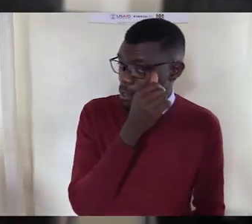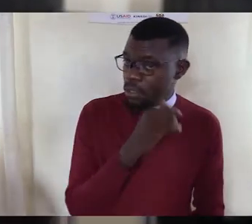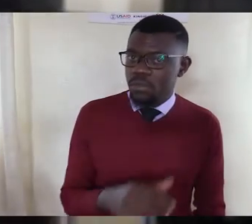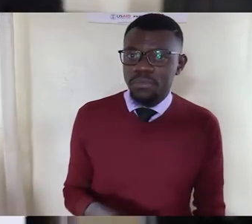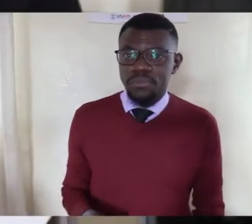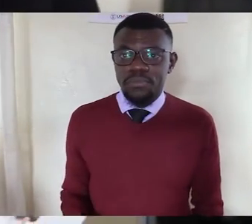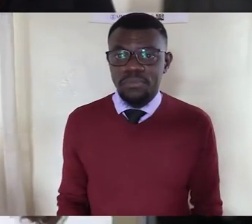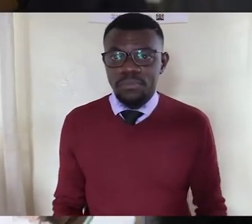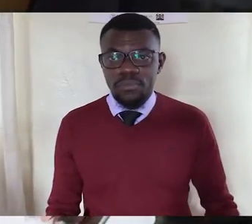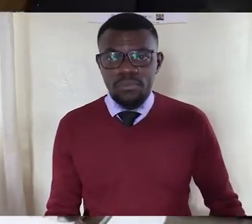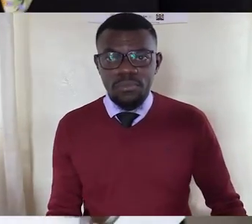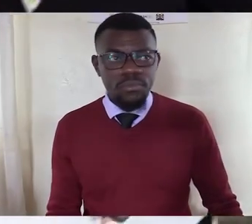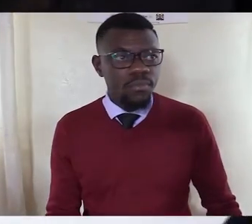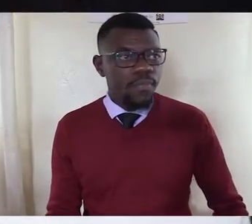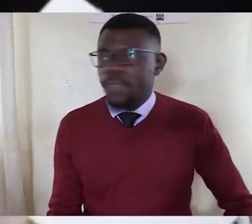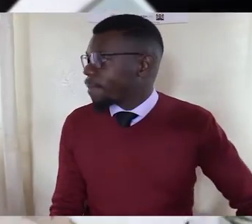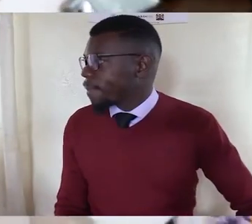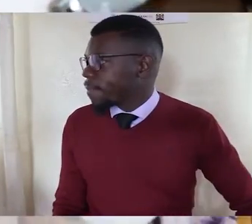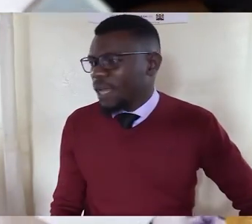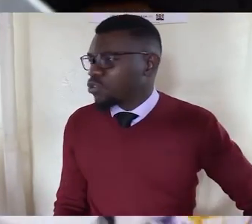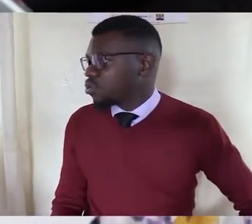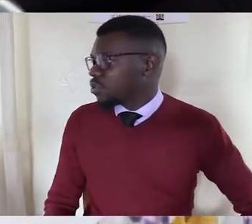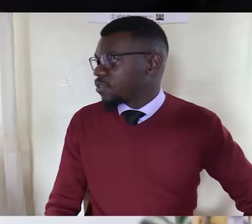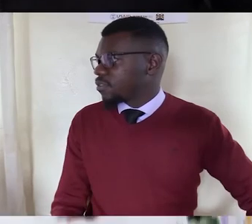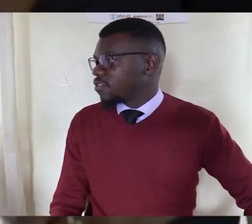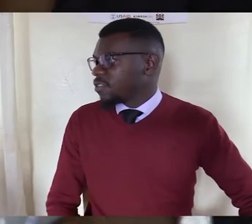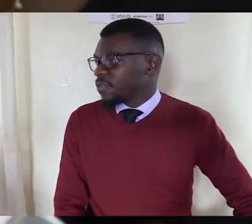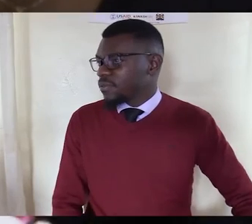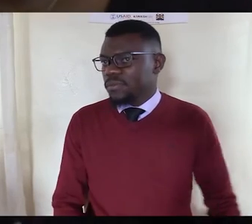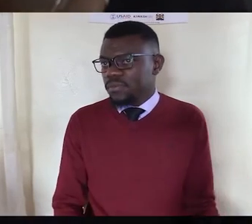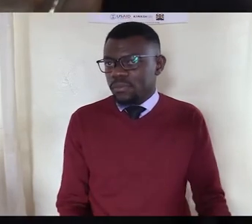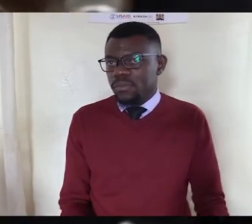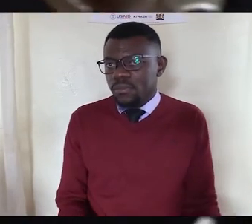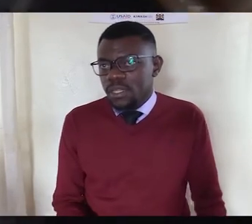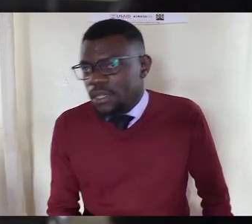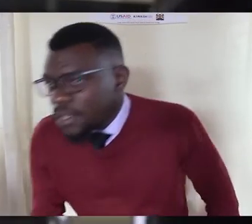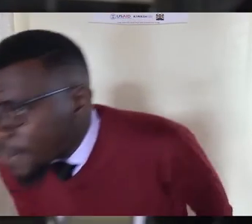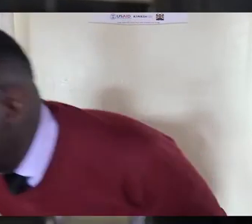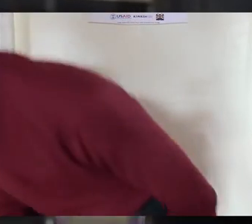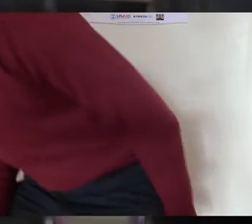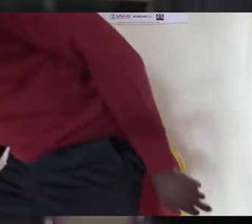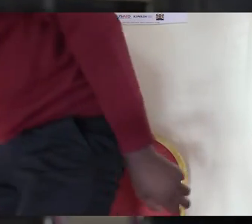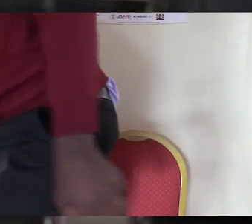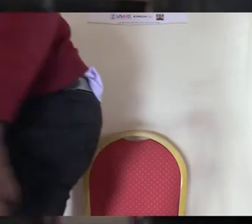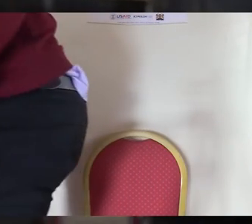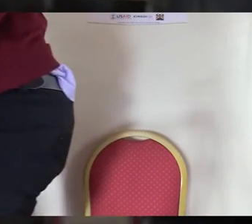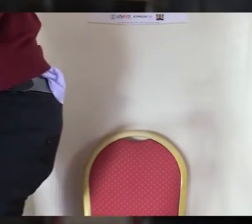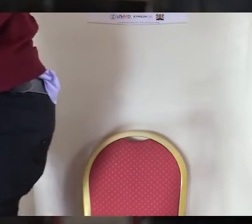Daisy's concerns. I'll give you how many minutes? 2? Yes, 2 minutes, please.